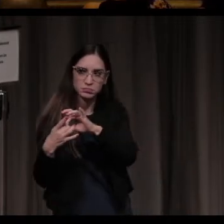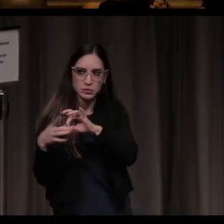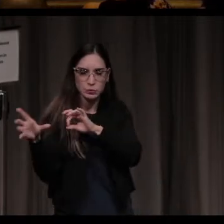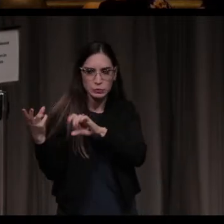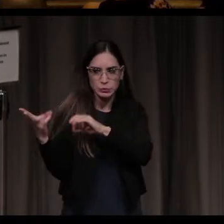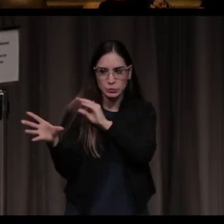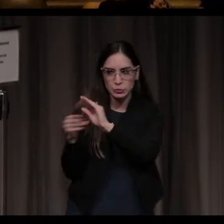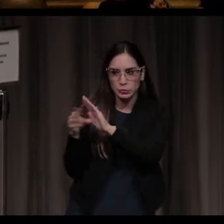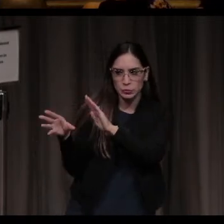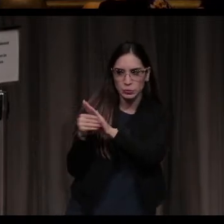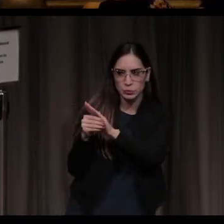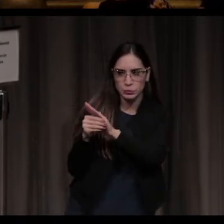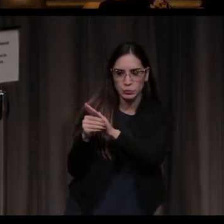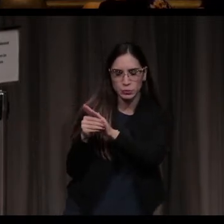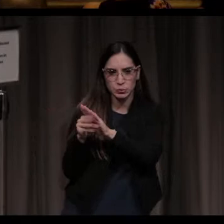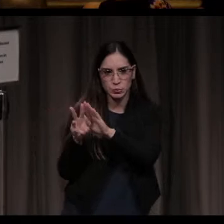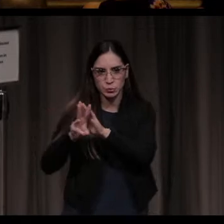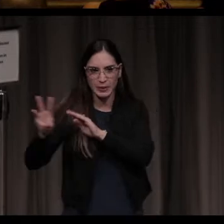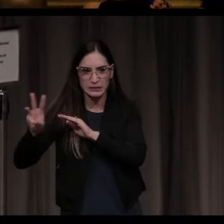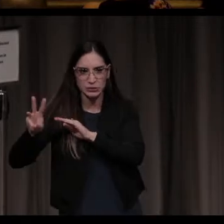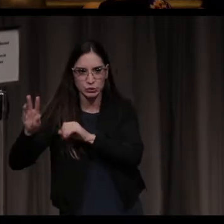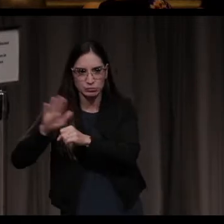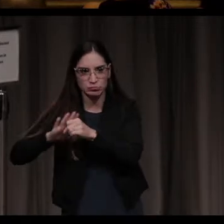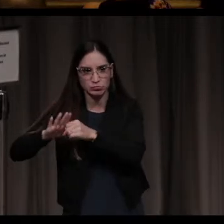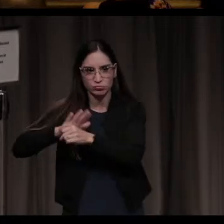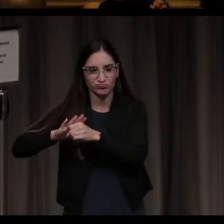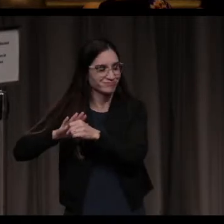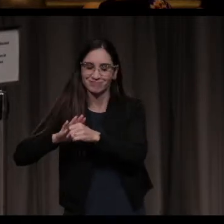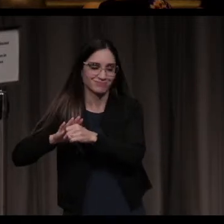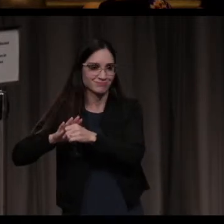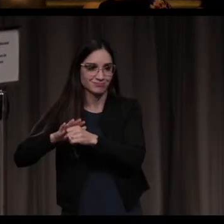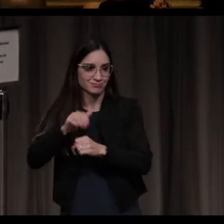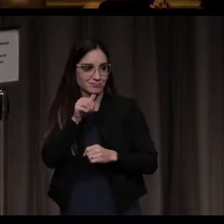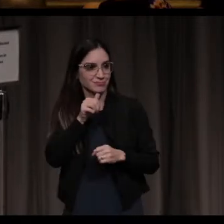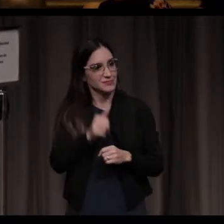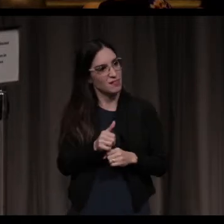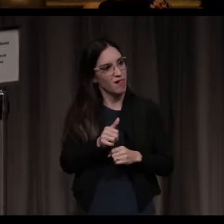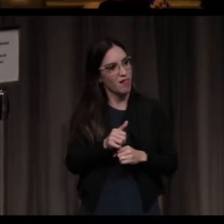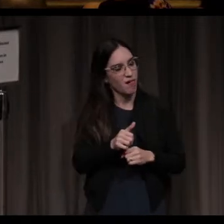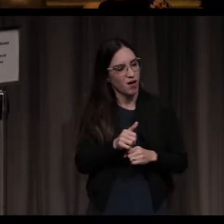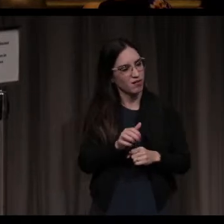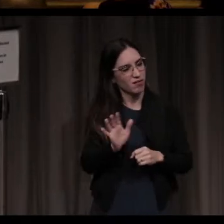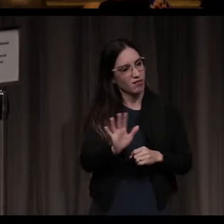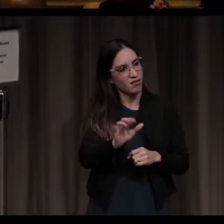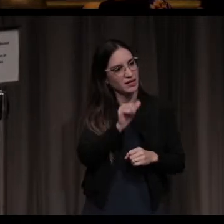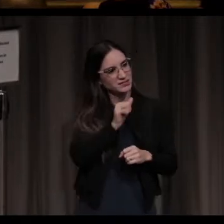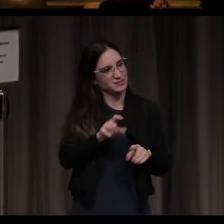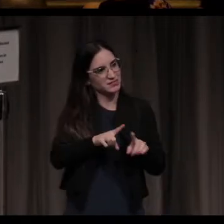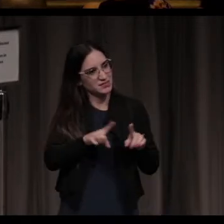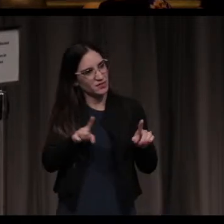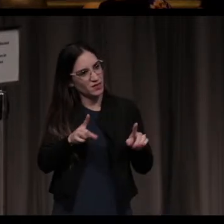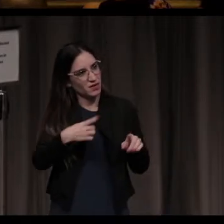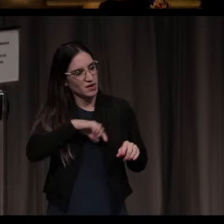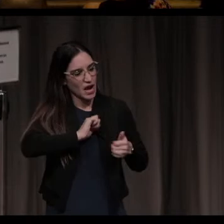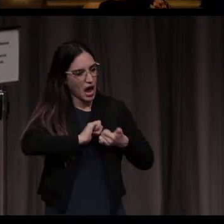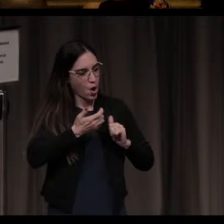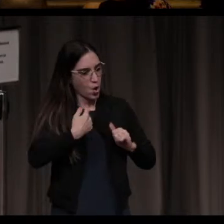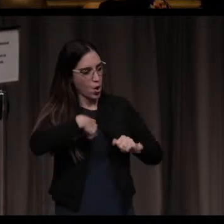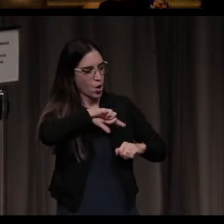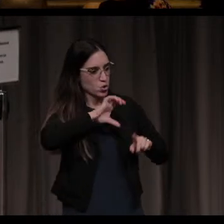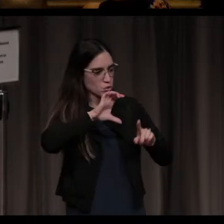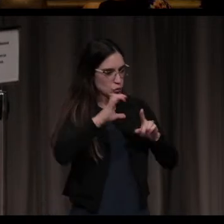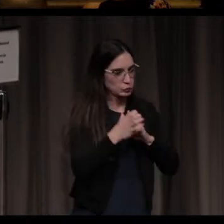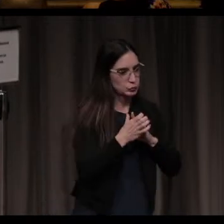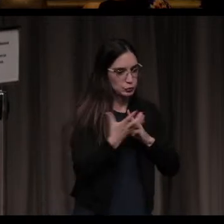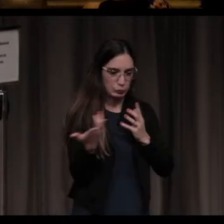Western society. It in itself is hybridity and innovation from our culture of continuation and our ability to usurp, you know, the